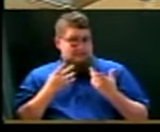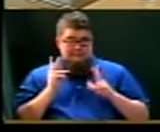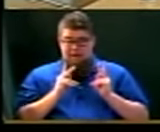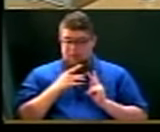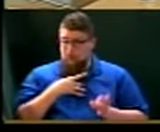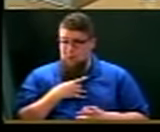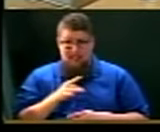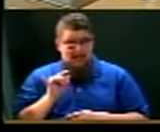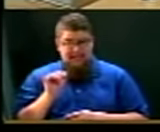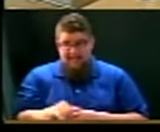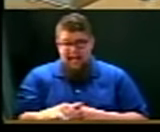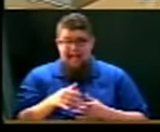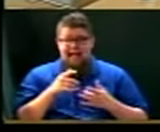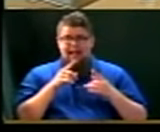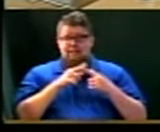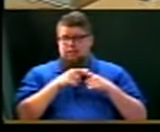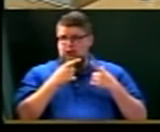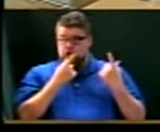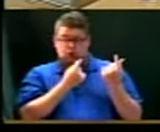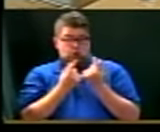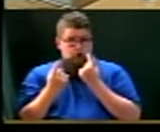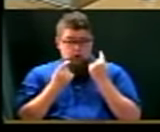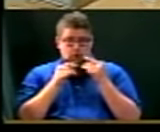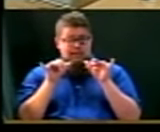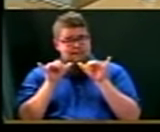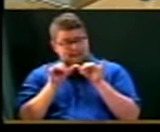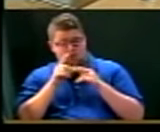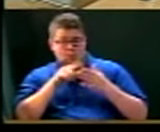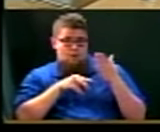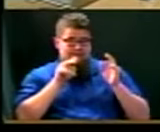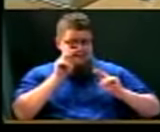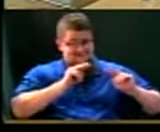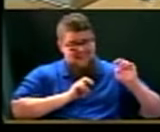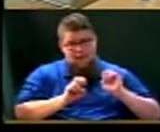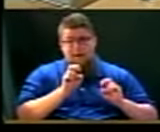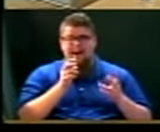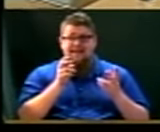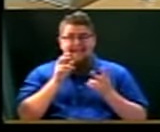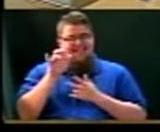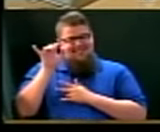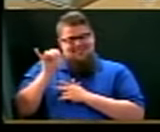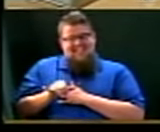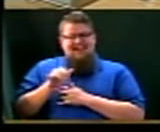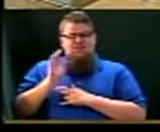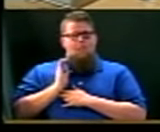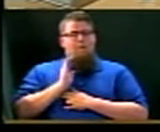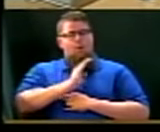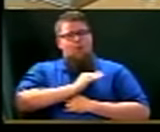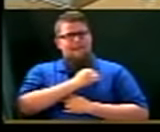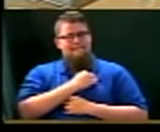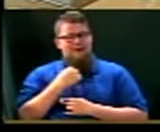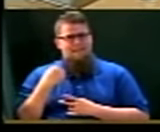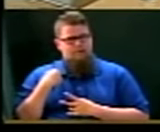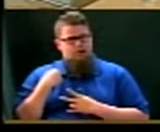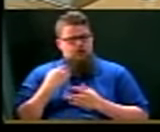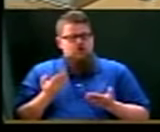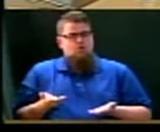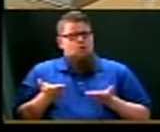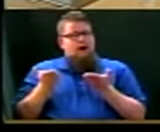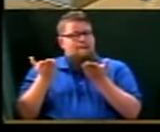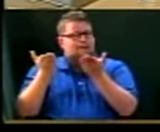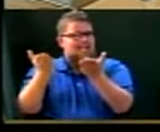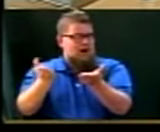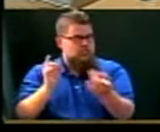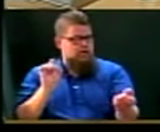the measurements and what's evaluated, it's up to board members to make recommendations.